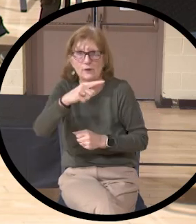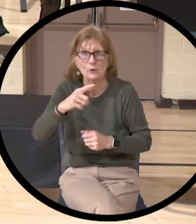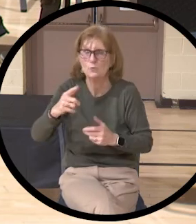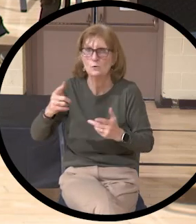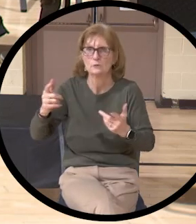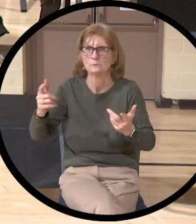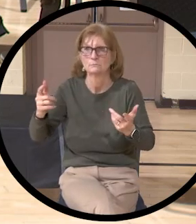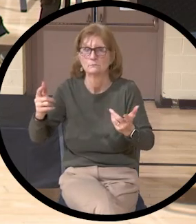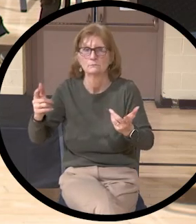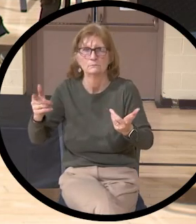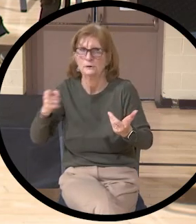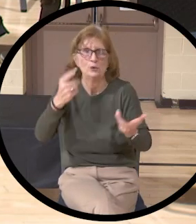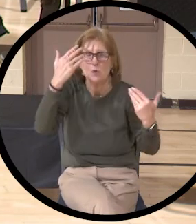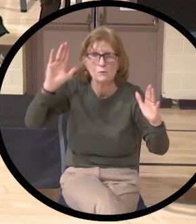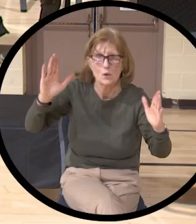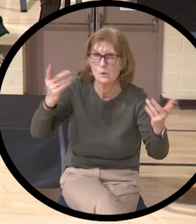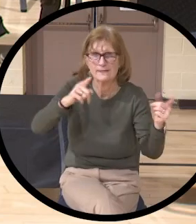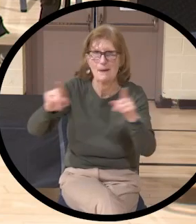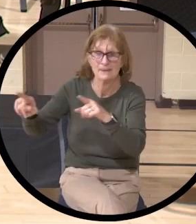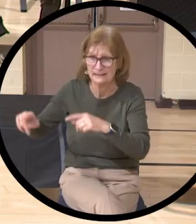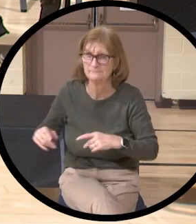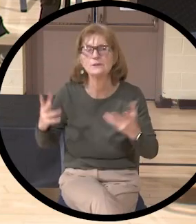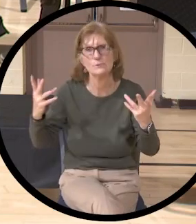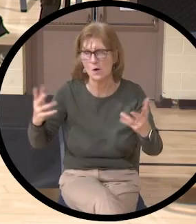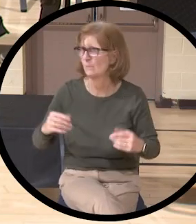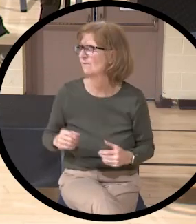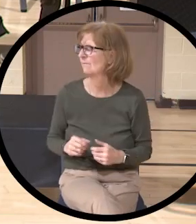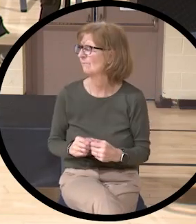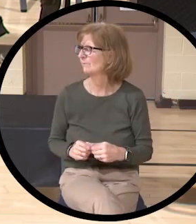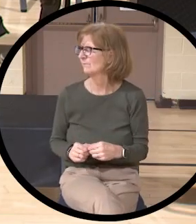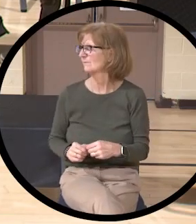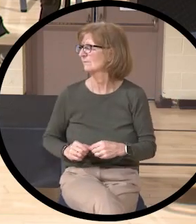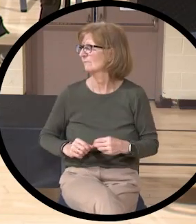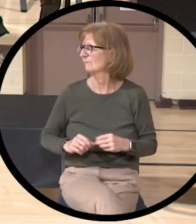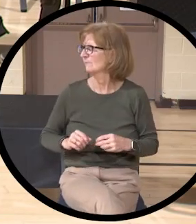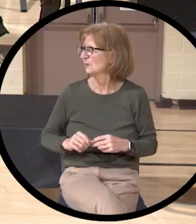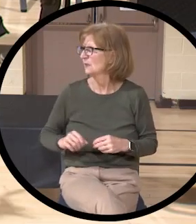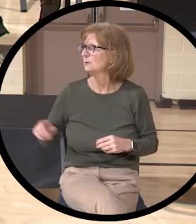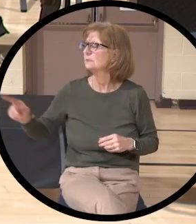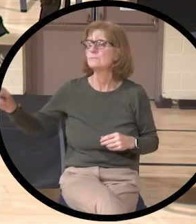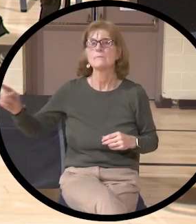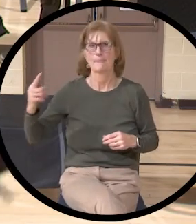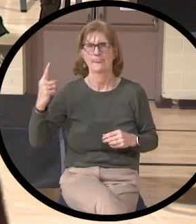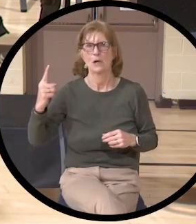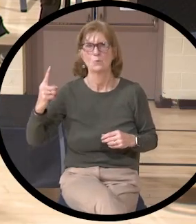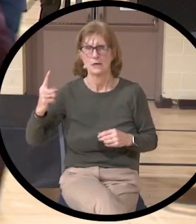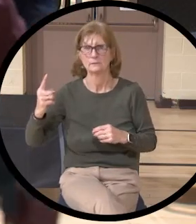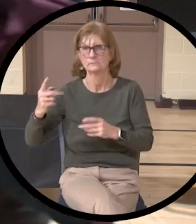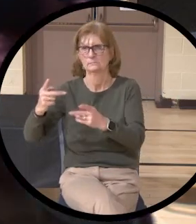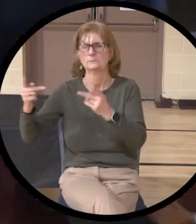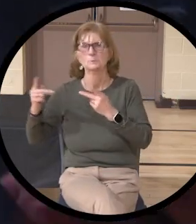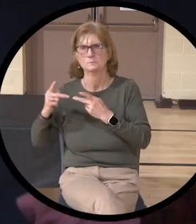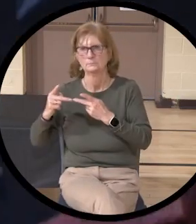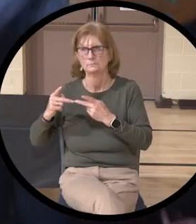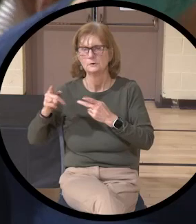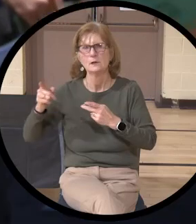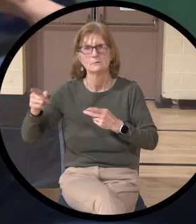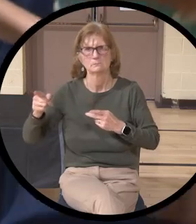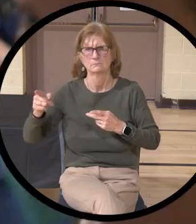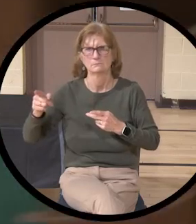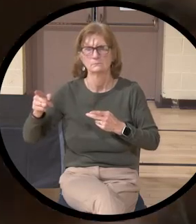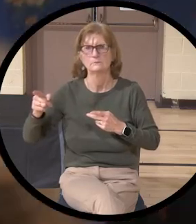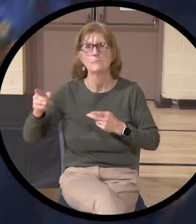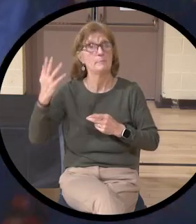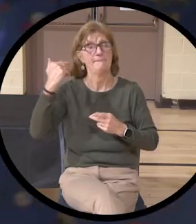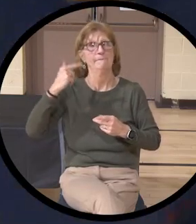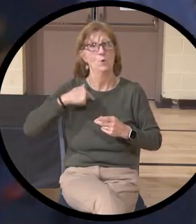Thank you, Laura. And we'll go here. So speaking of crosswalk compliance, I've noticed a bunch of intersections around the city have gotten flashing